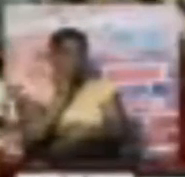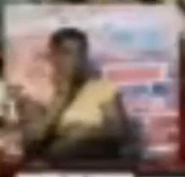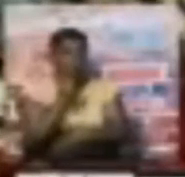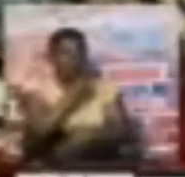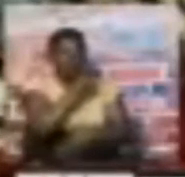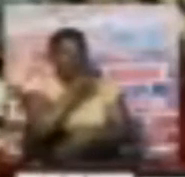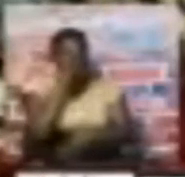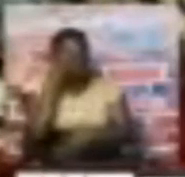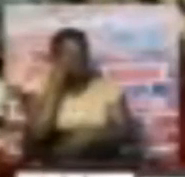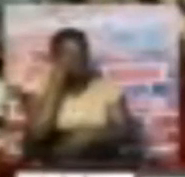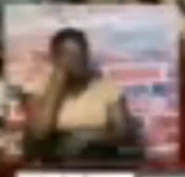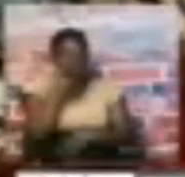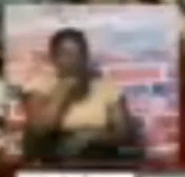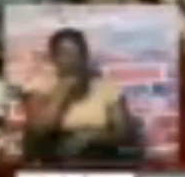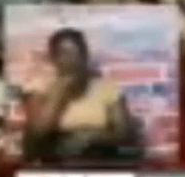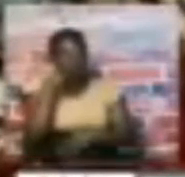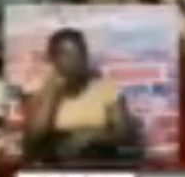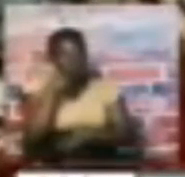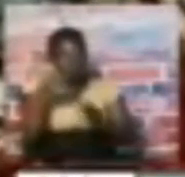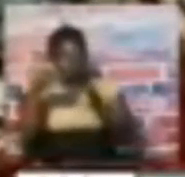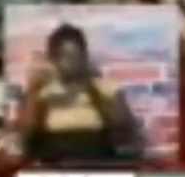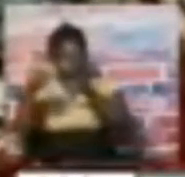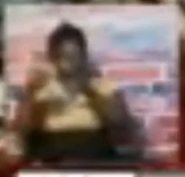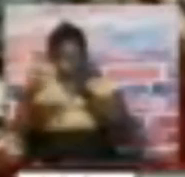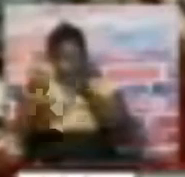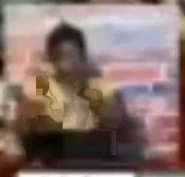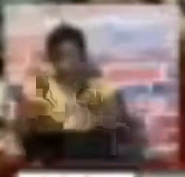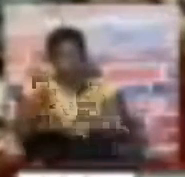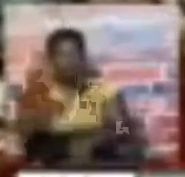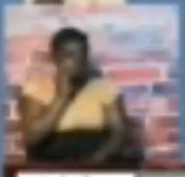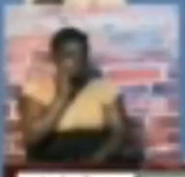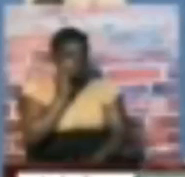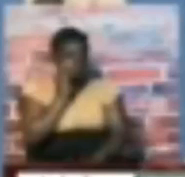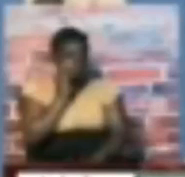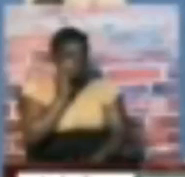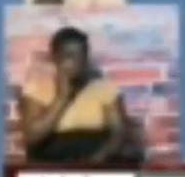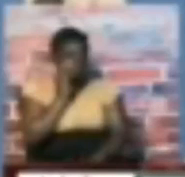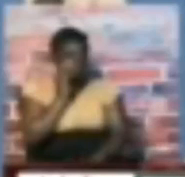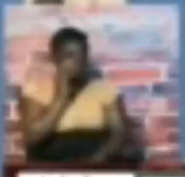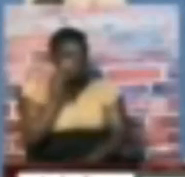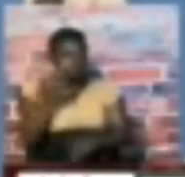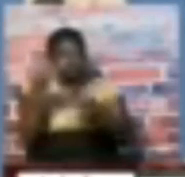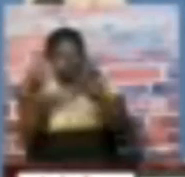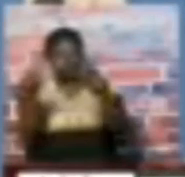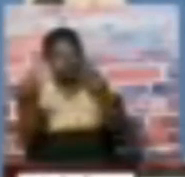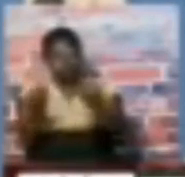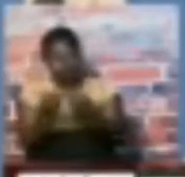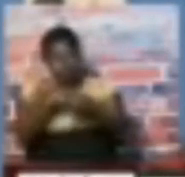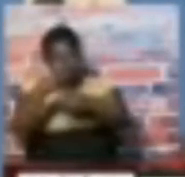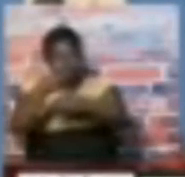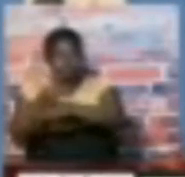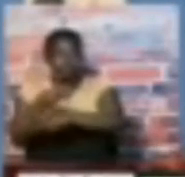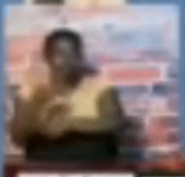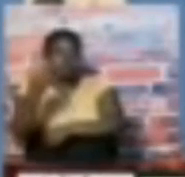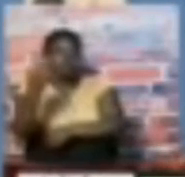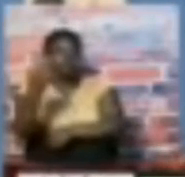Luero Social Club, 5 million shillings. San Family Company, 3 million